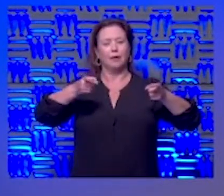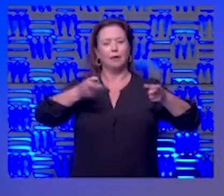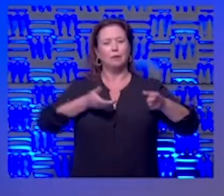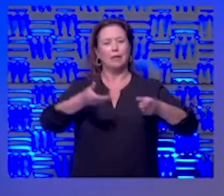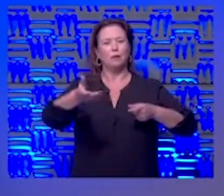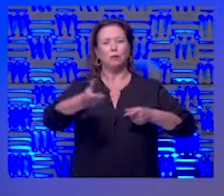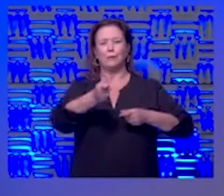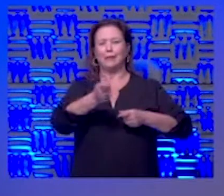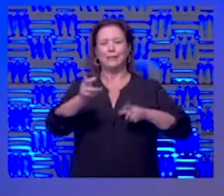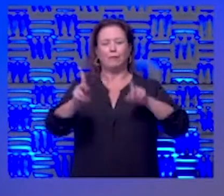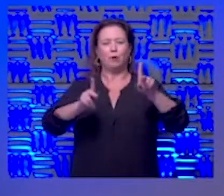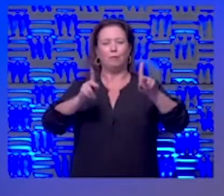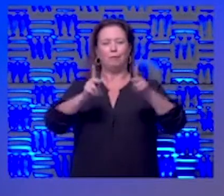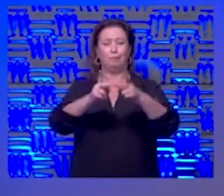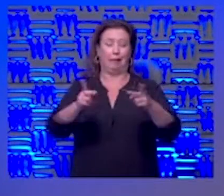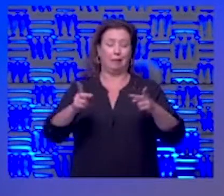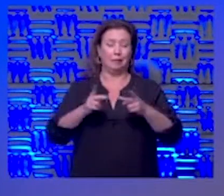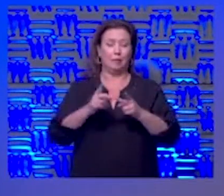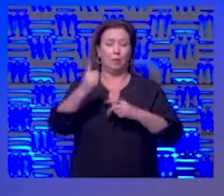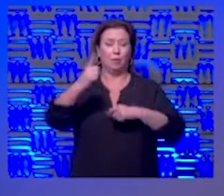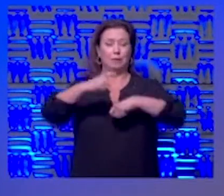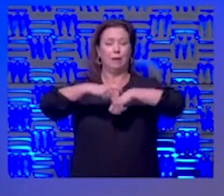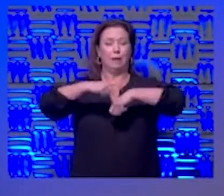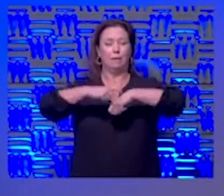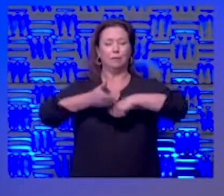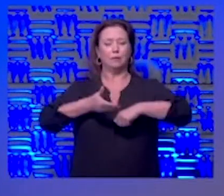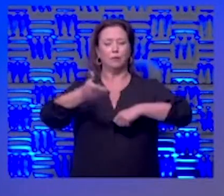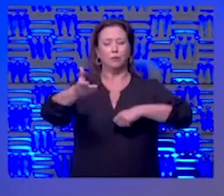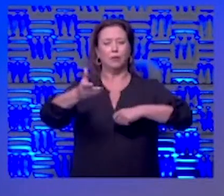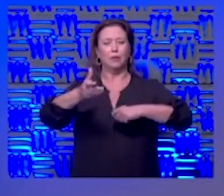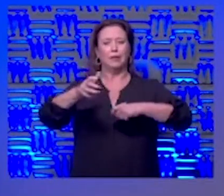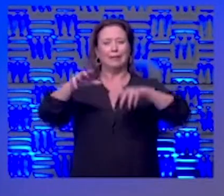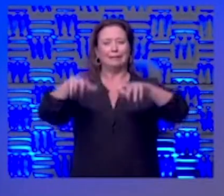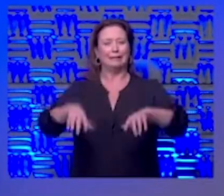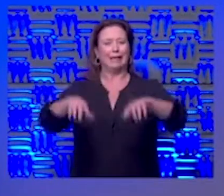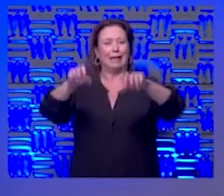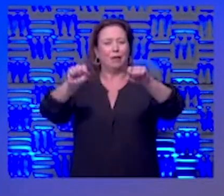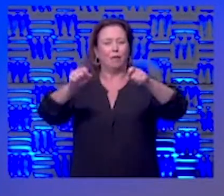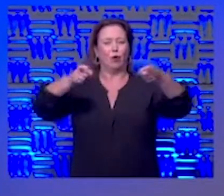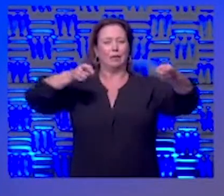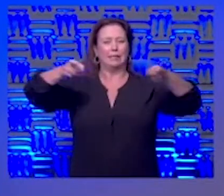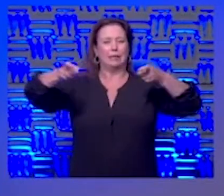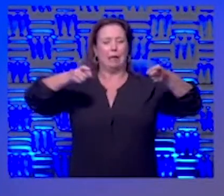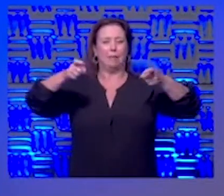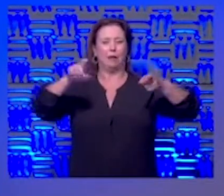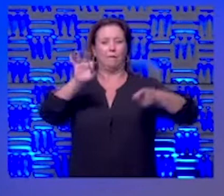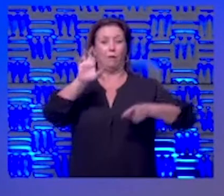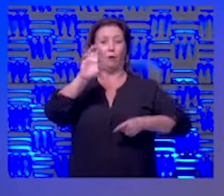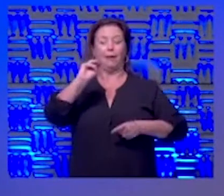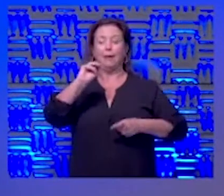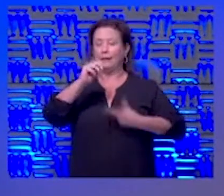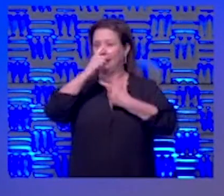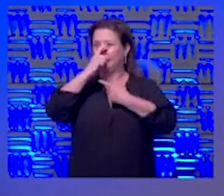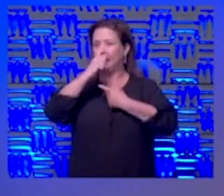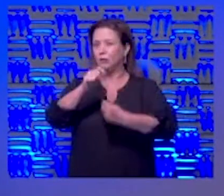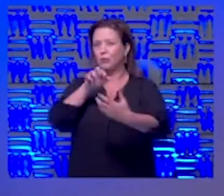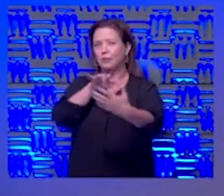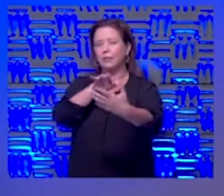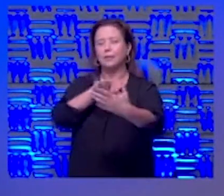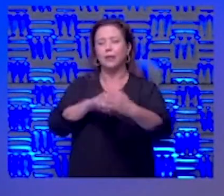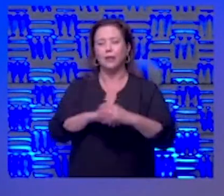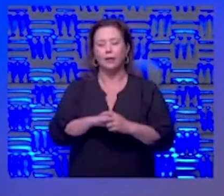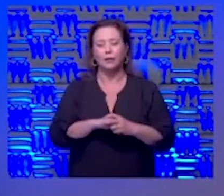in several places at once. When it was introduced, it has kind of taken over as the dominant form. It's an interesting finding.